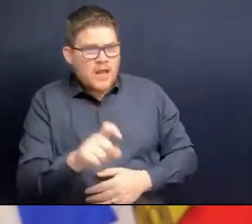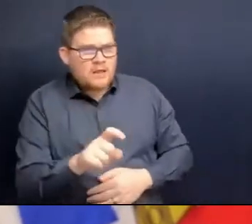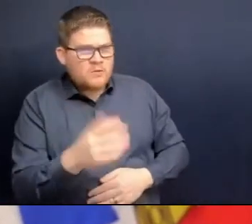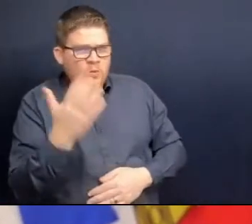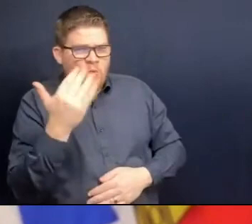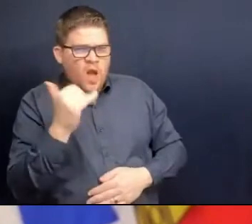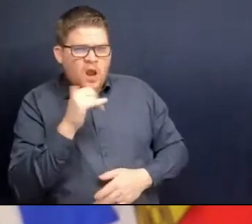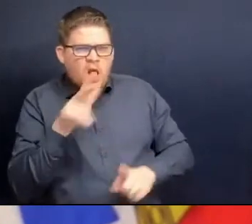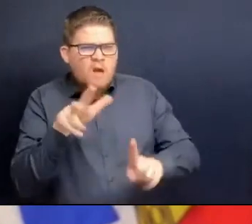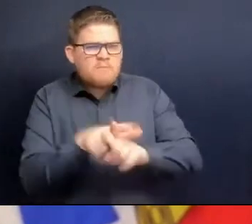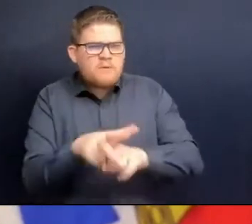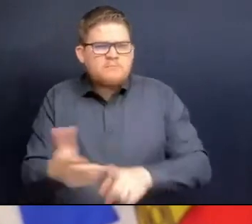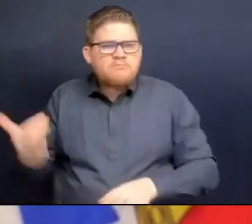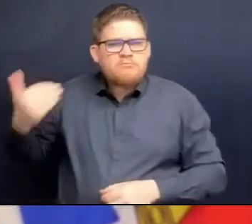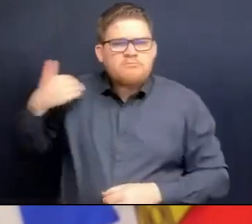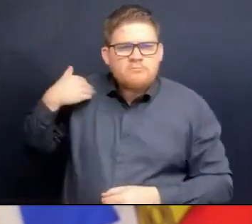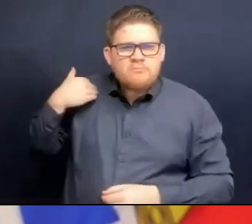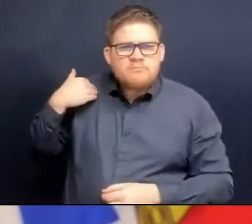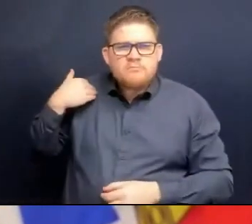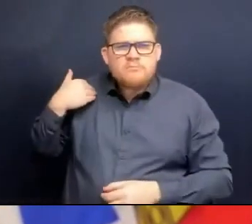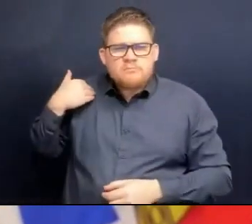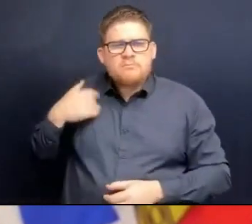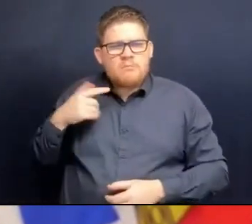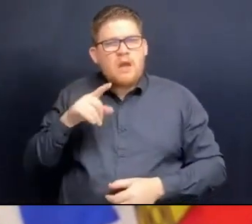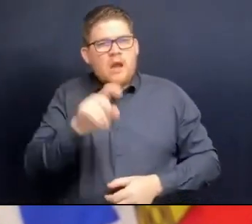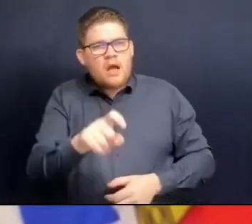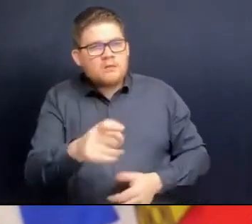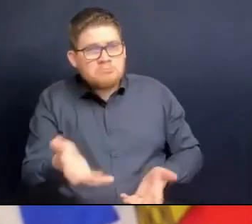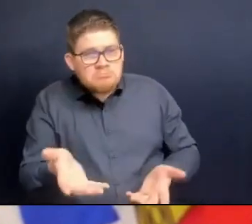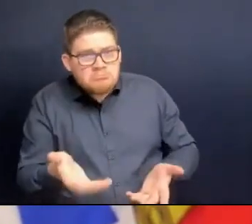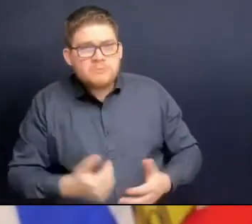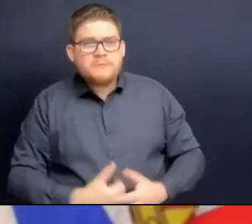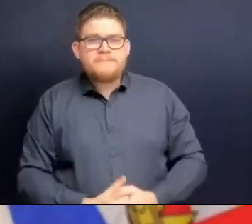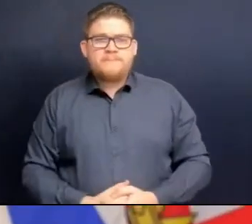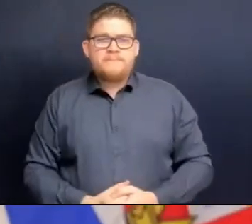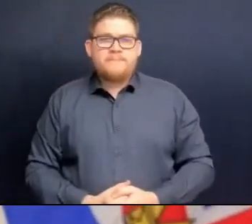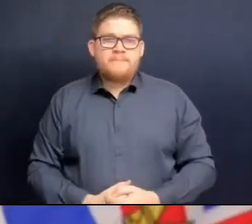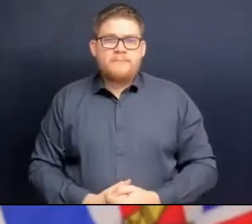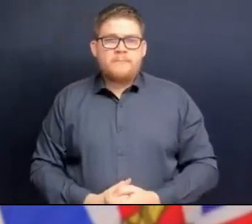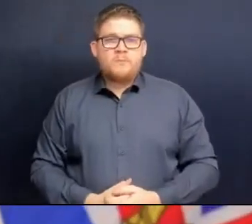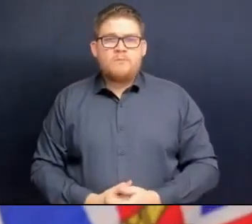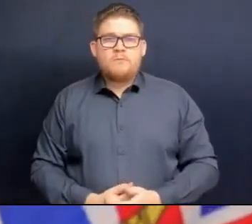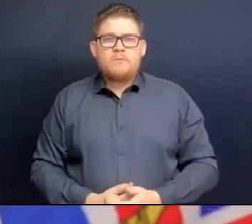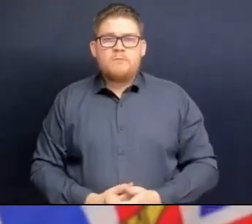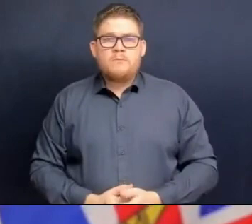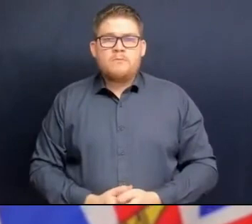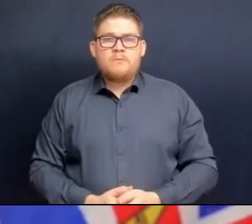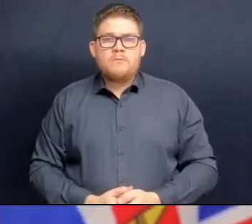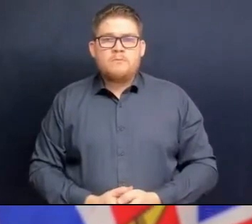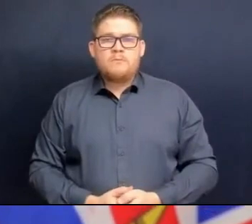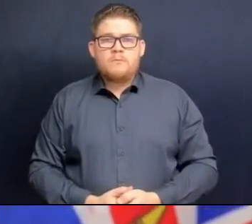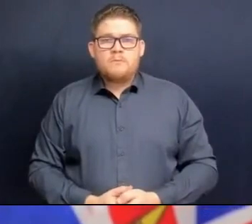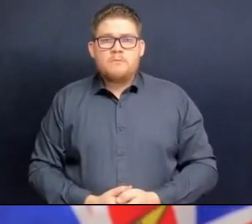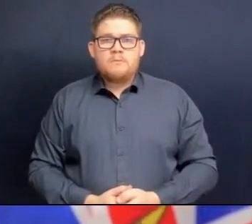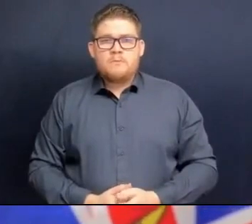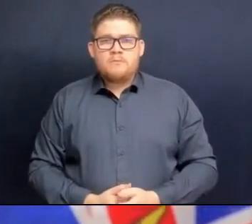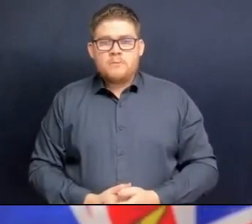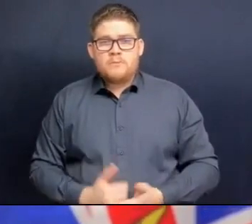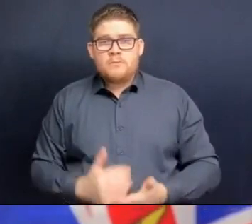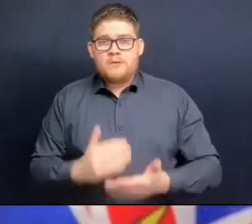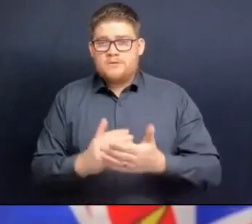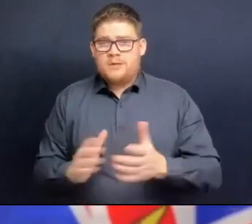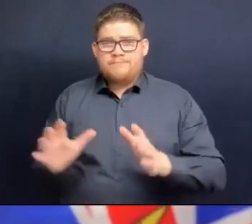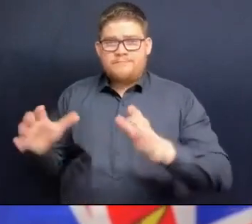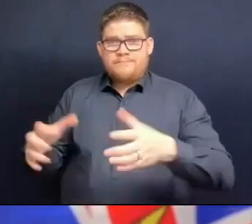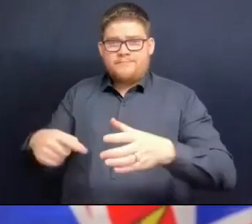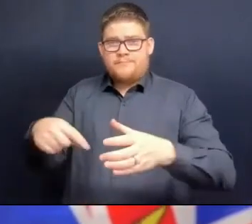been trying to understand why some people aren't booking even when they're eligible. Part of it is that there's a group of